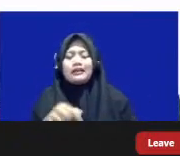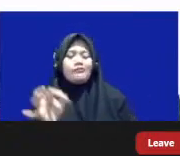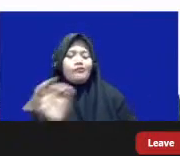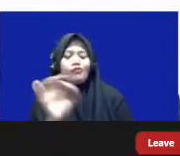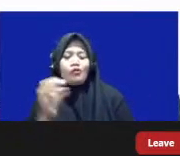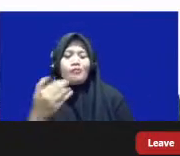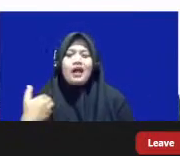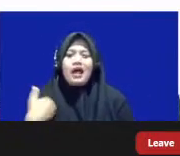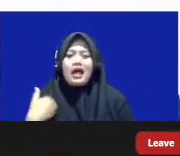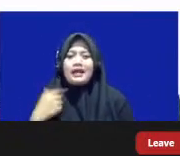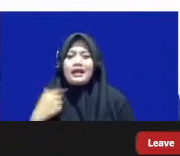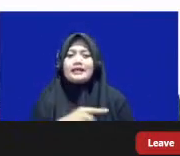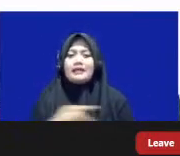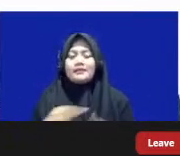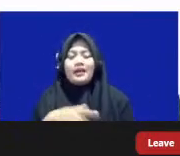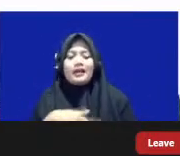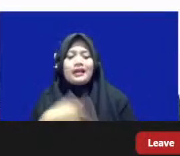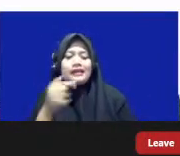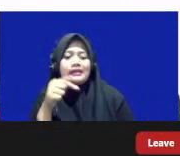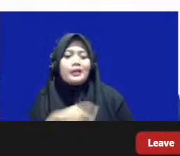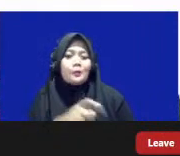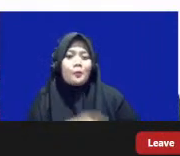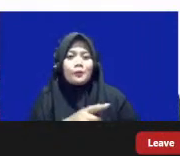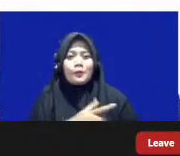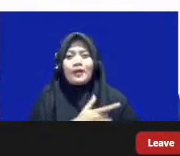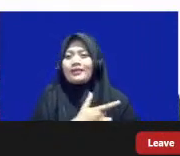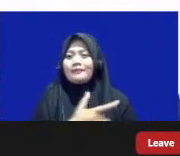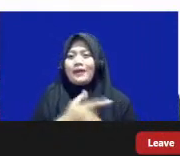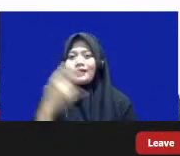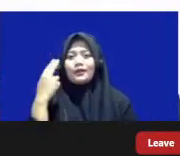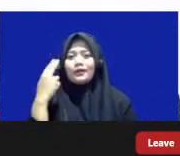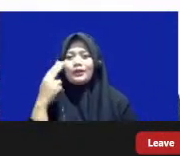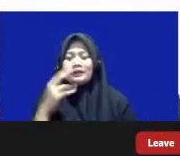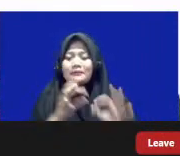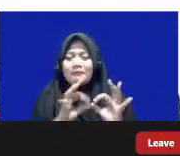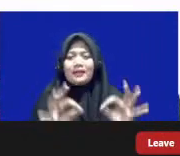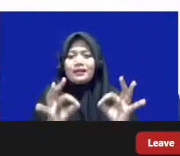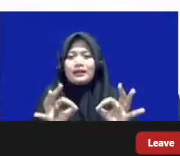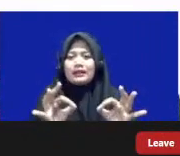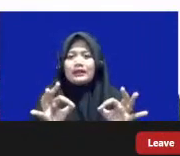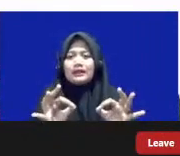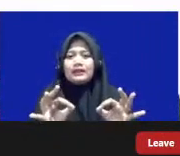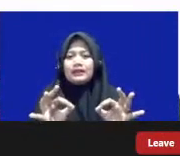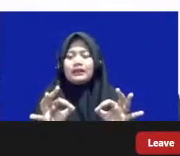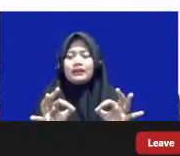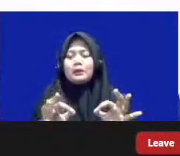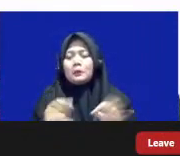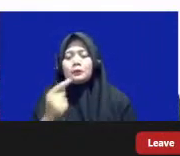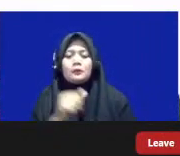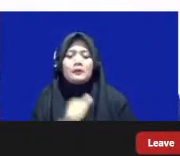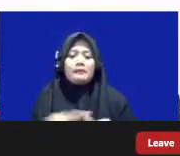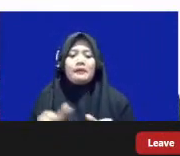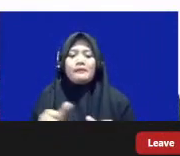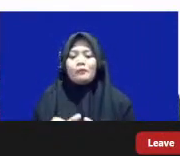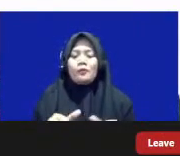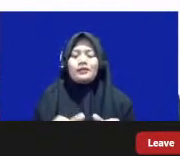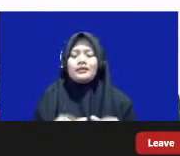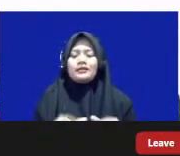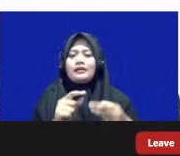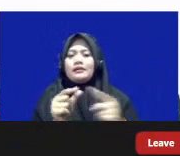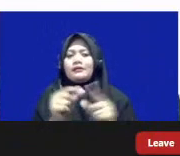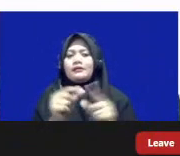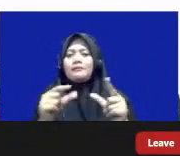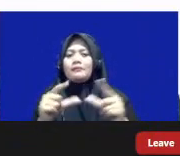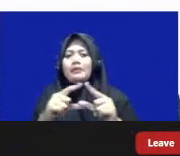program, who will jointly work with the Union Disaster Management Committee. So we believe that the